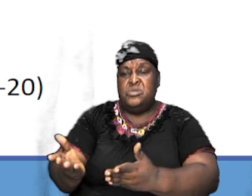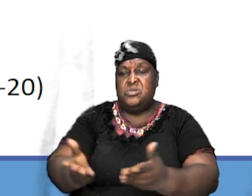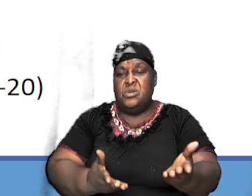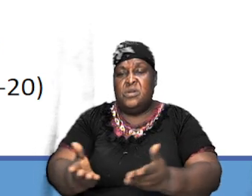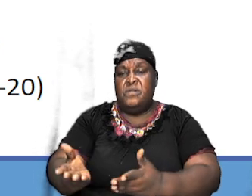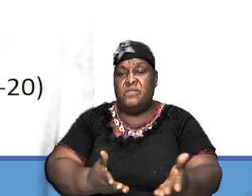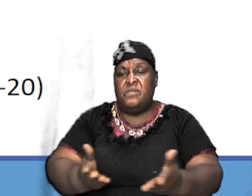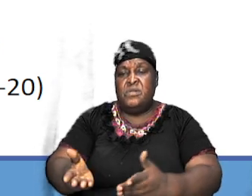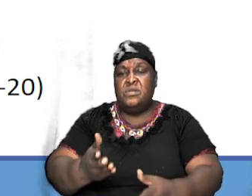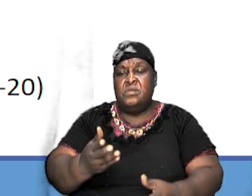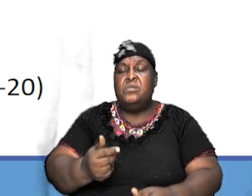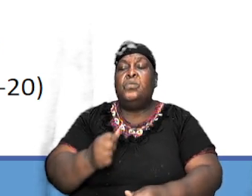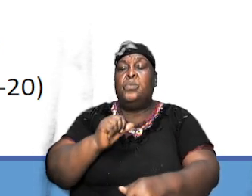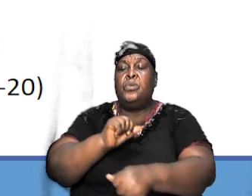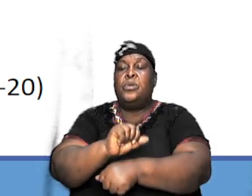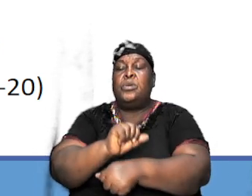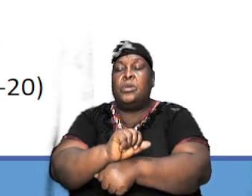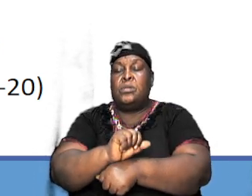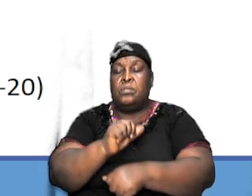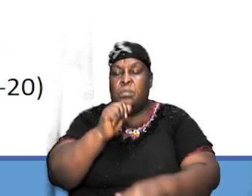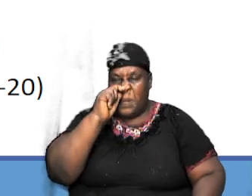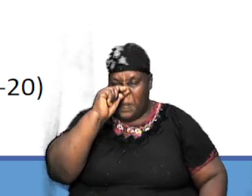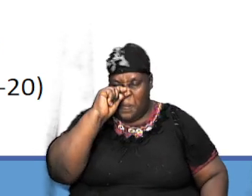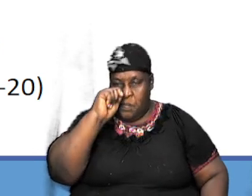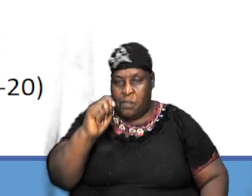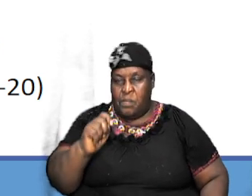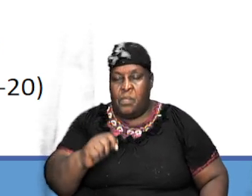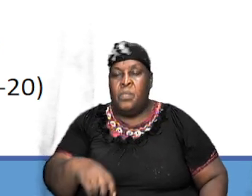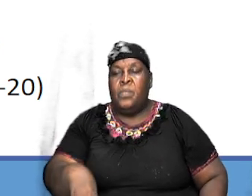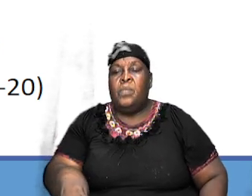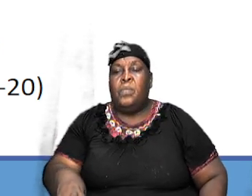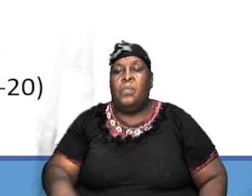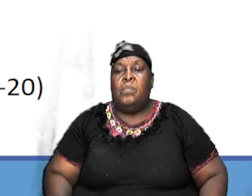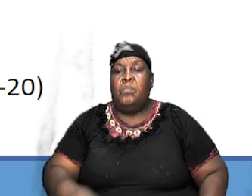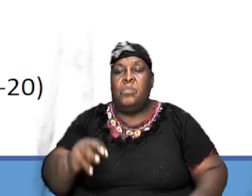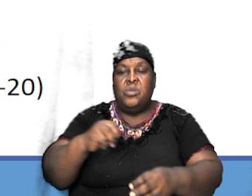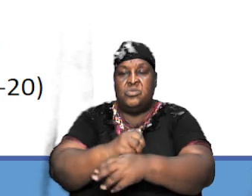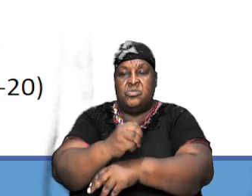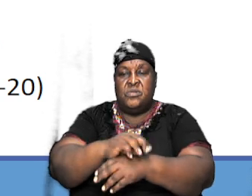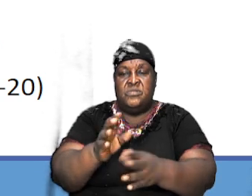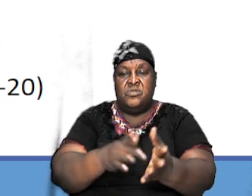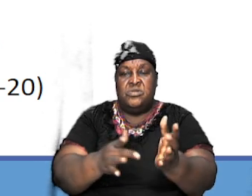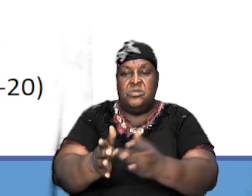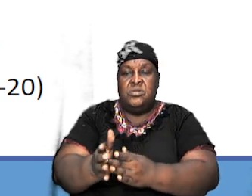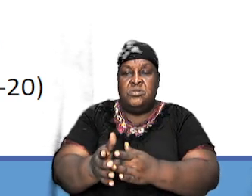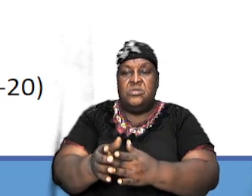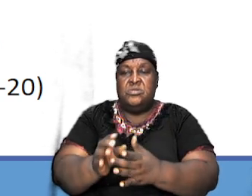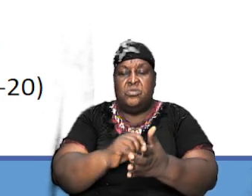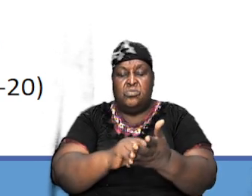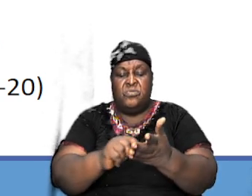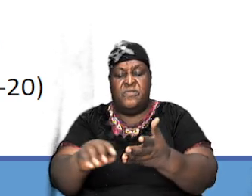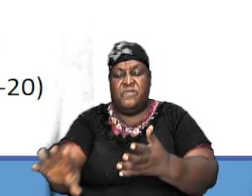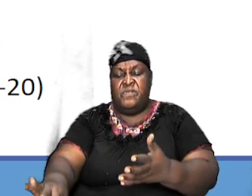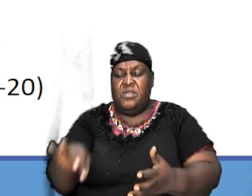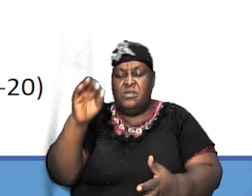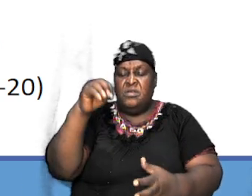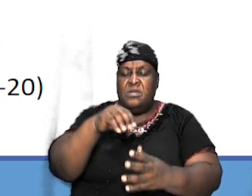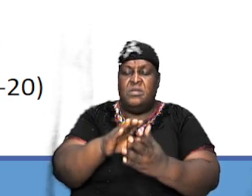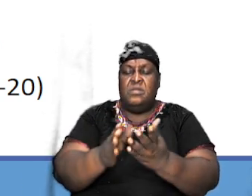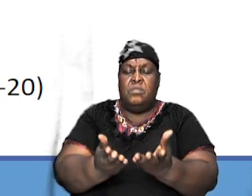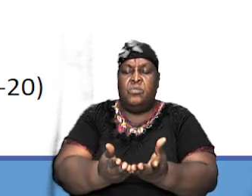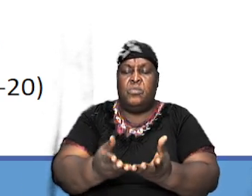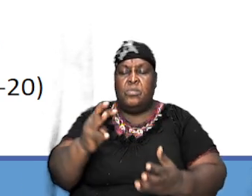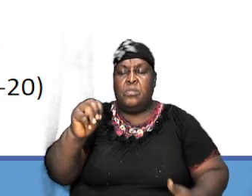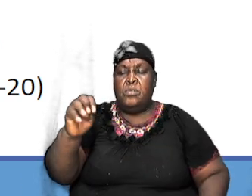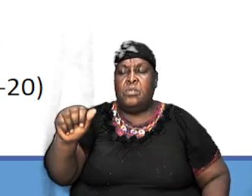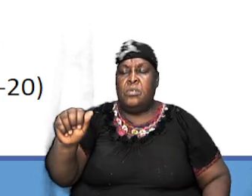ministry of Jesus as it's recorded in the book of Mark found. It speaks about the